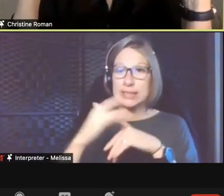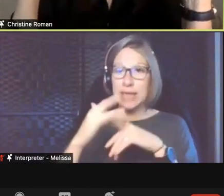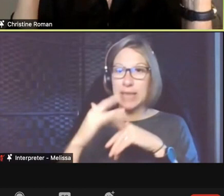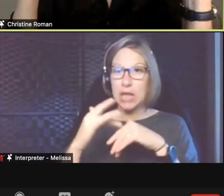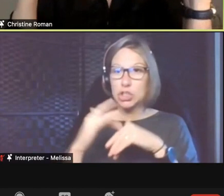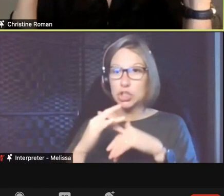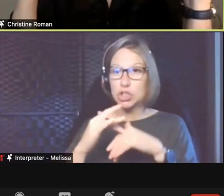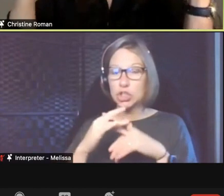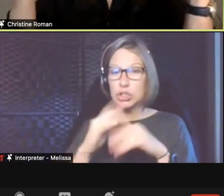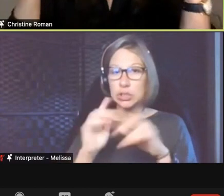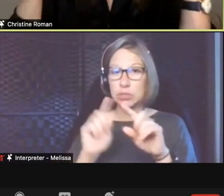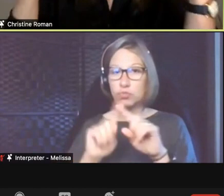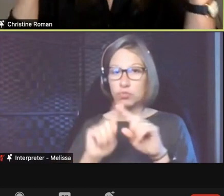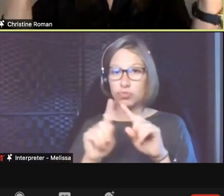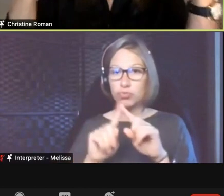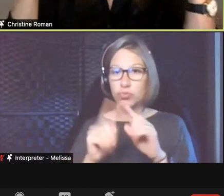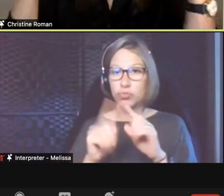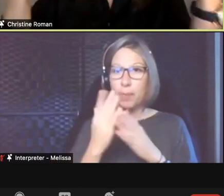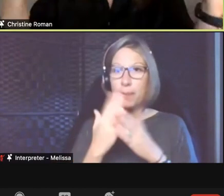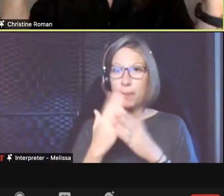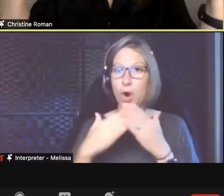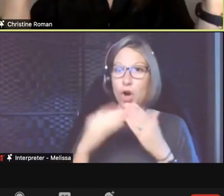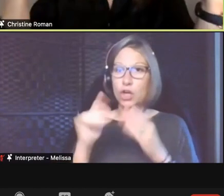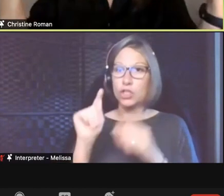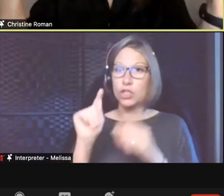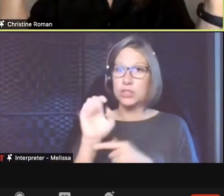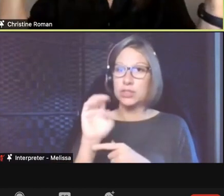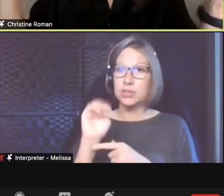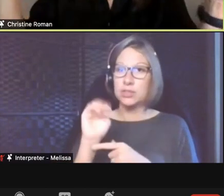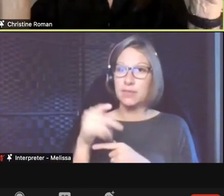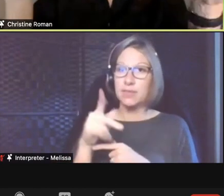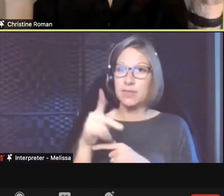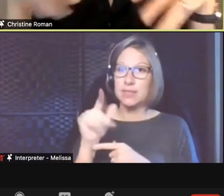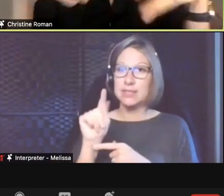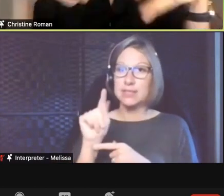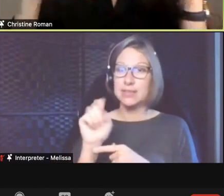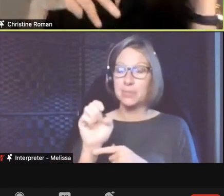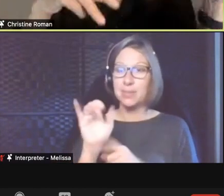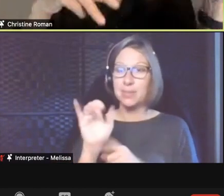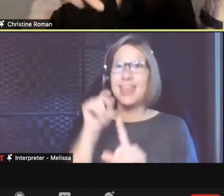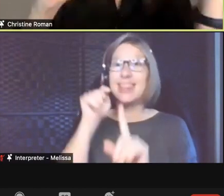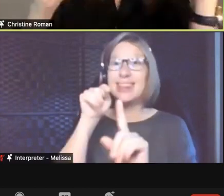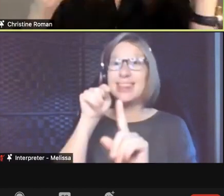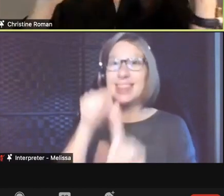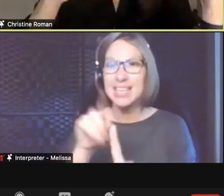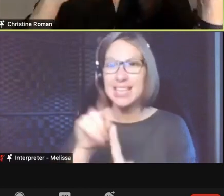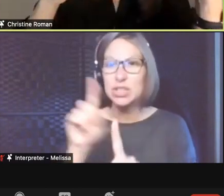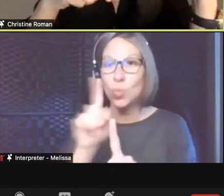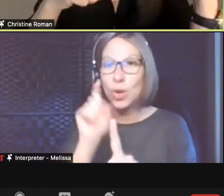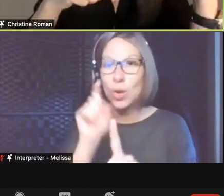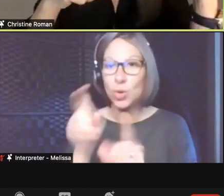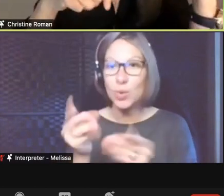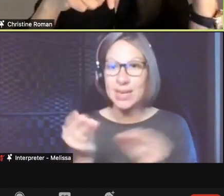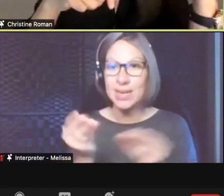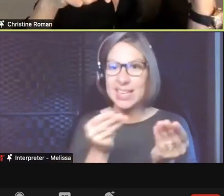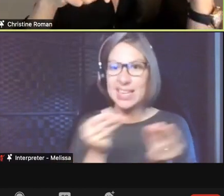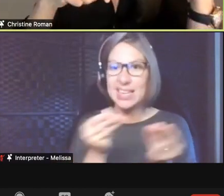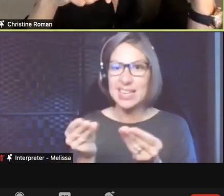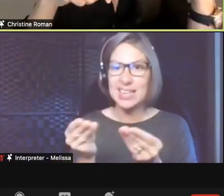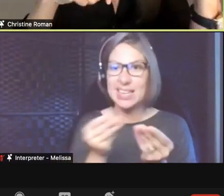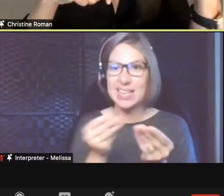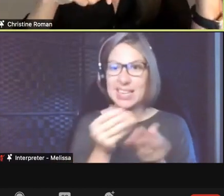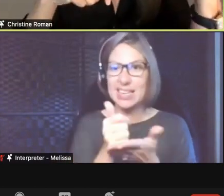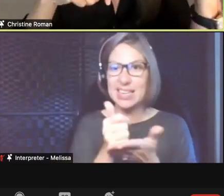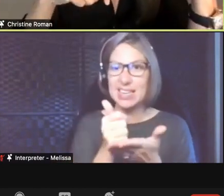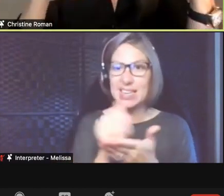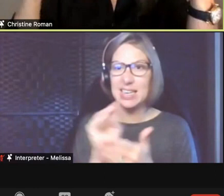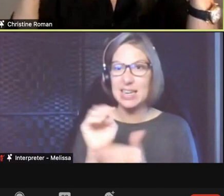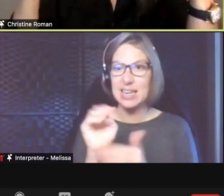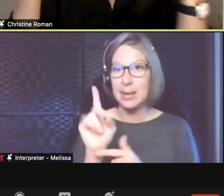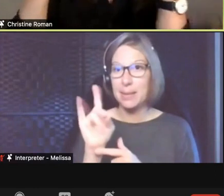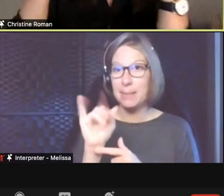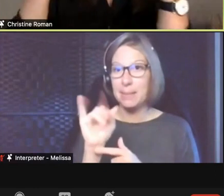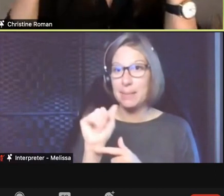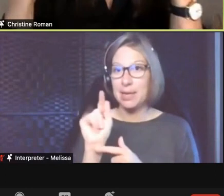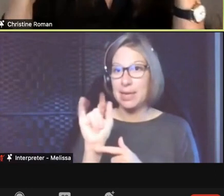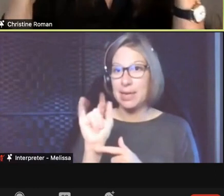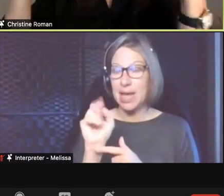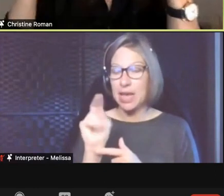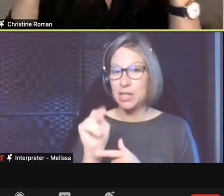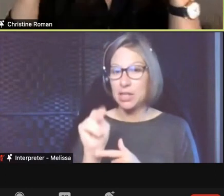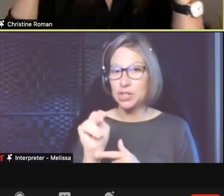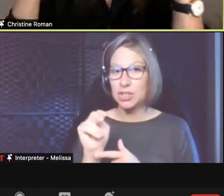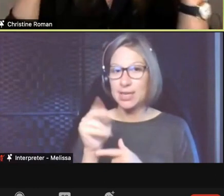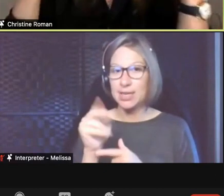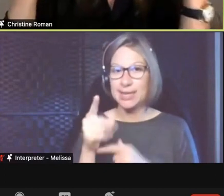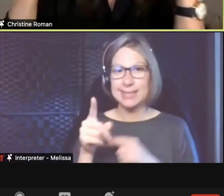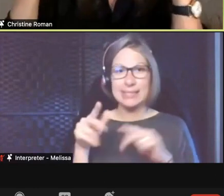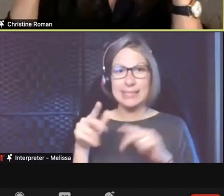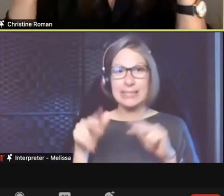form. And this is where, of course, the mediation should have taken place. When we notice that he's not really quite sure, but everyone